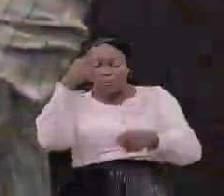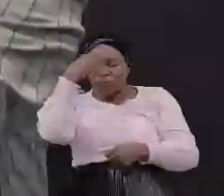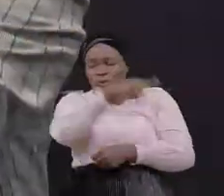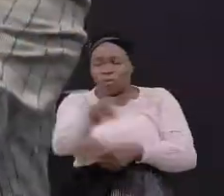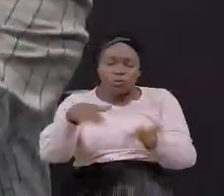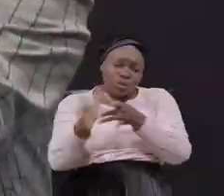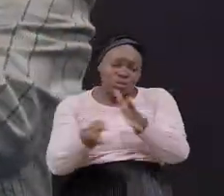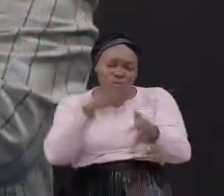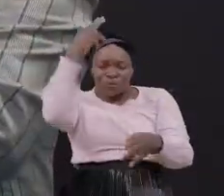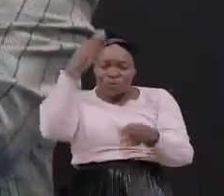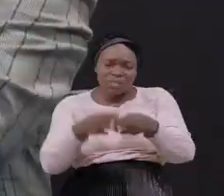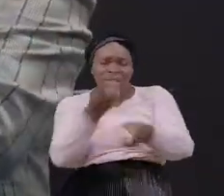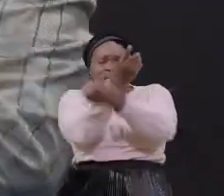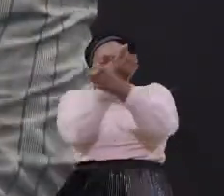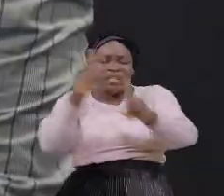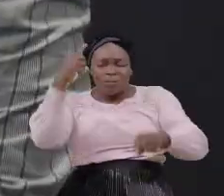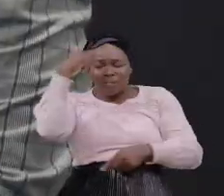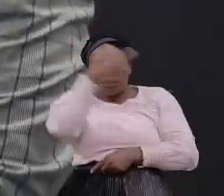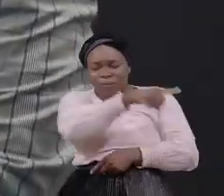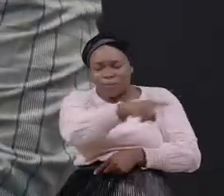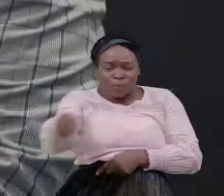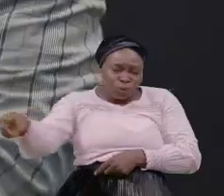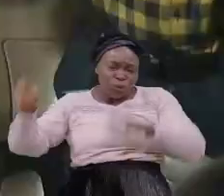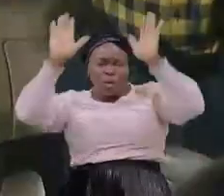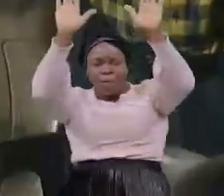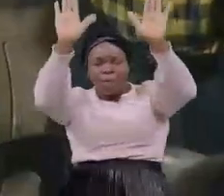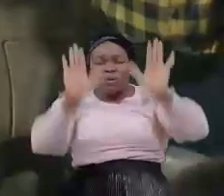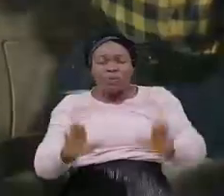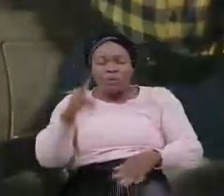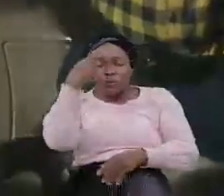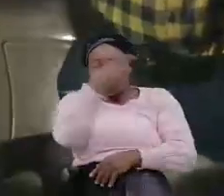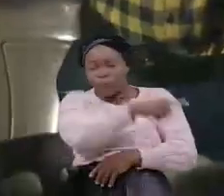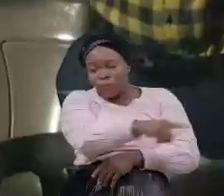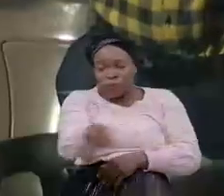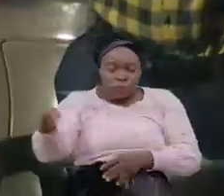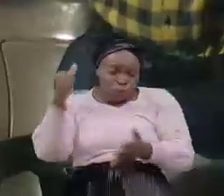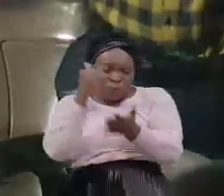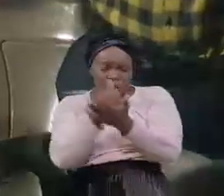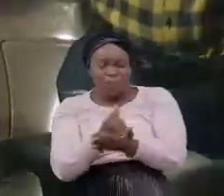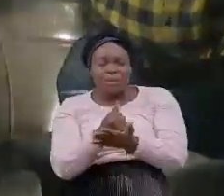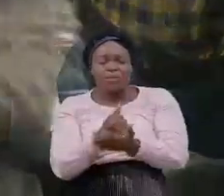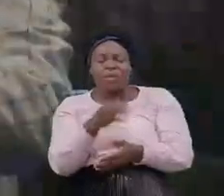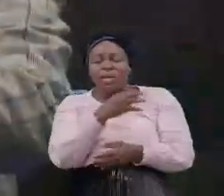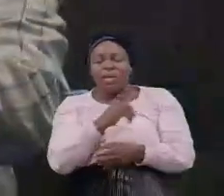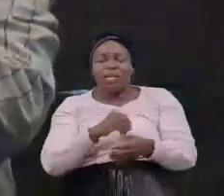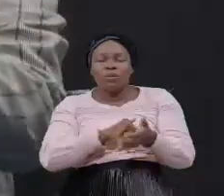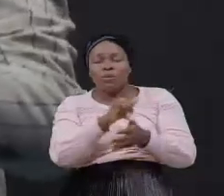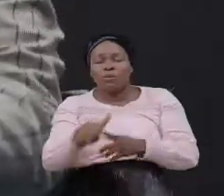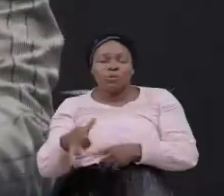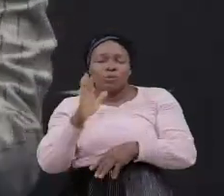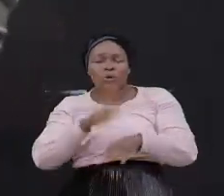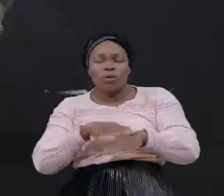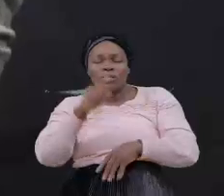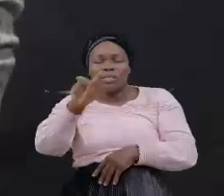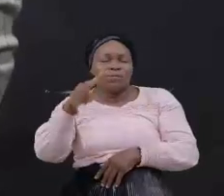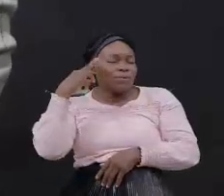Deliverance for you. Miracle for you. Those on television, on radio, anywhere,